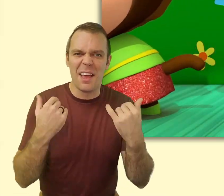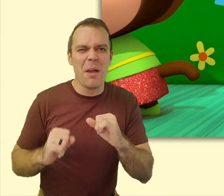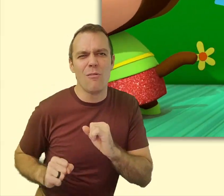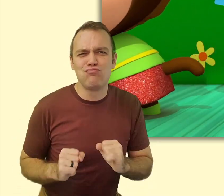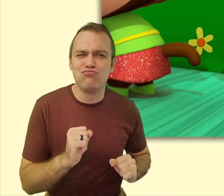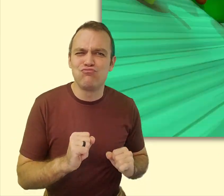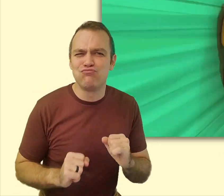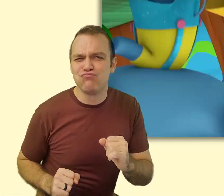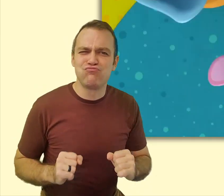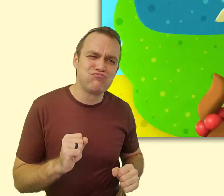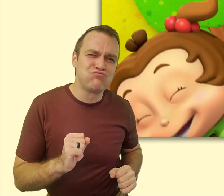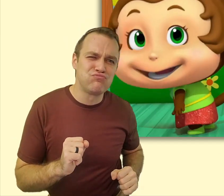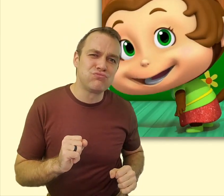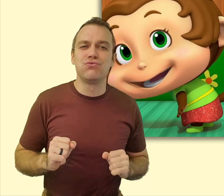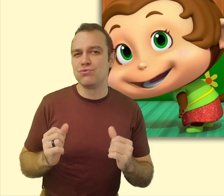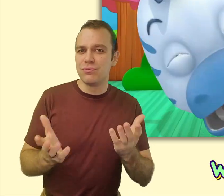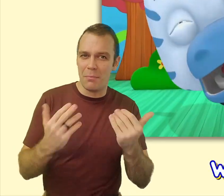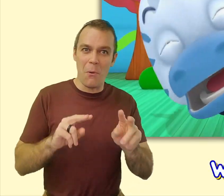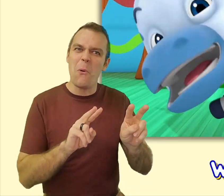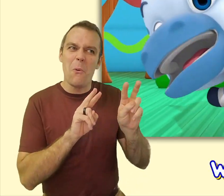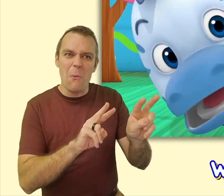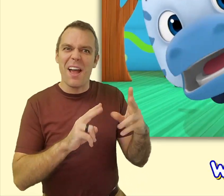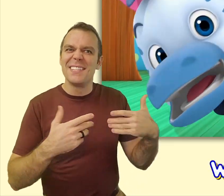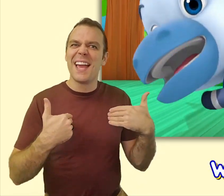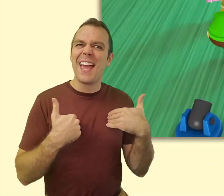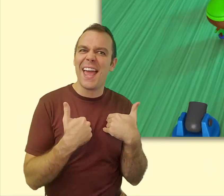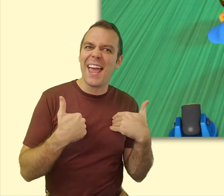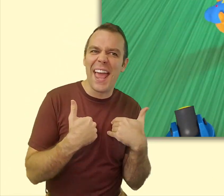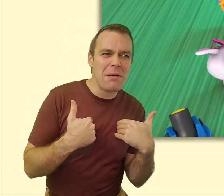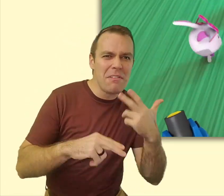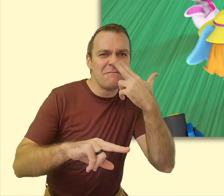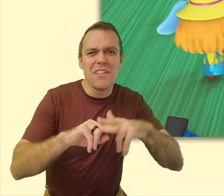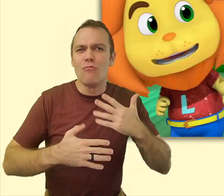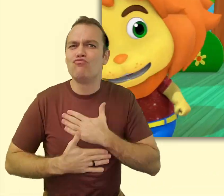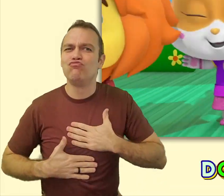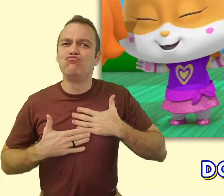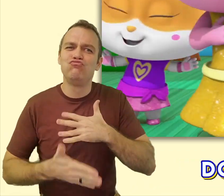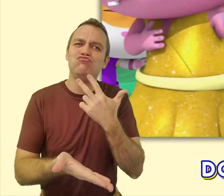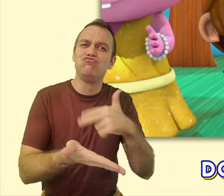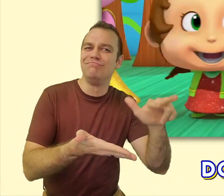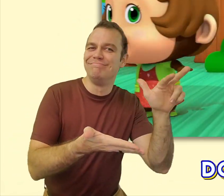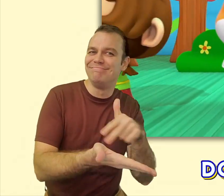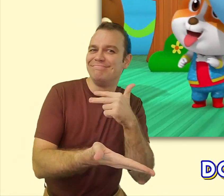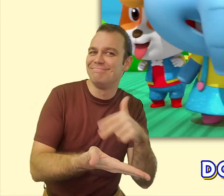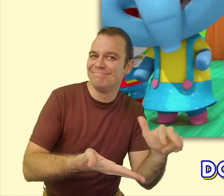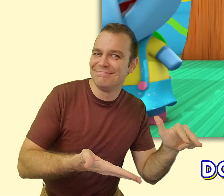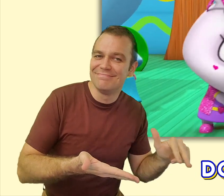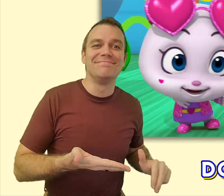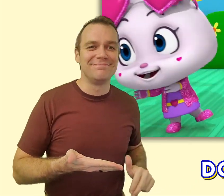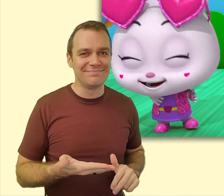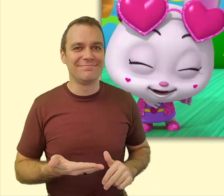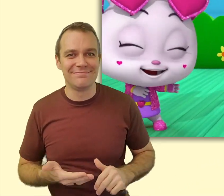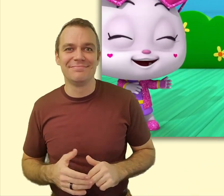a little boogie, a little woogie. Watch all the animals having fun, doing the animal